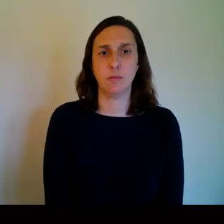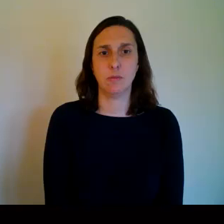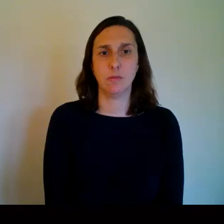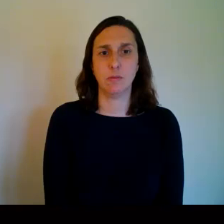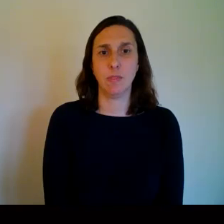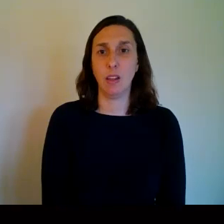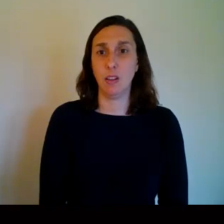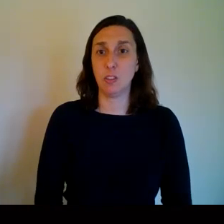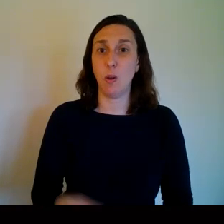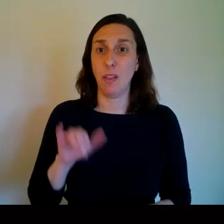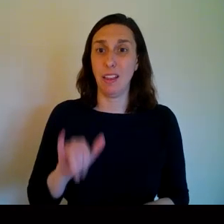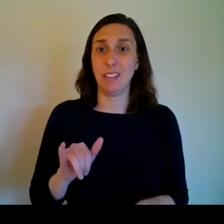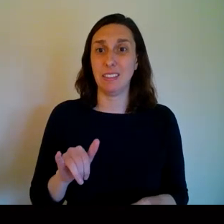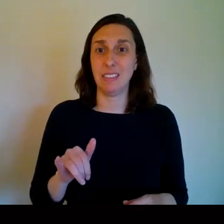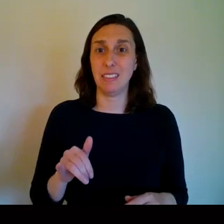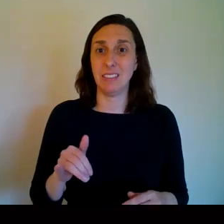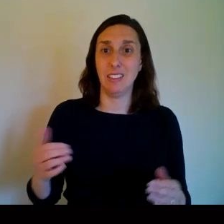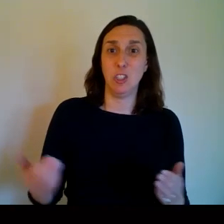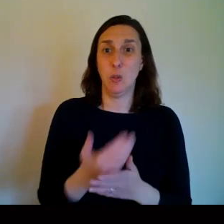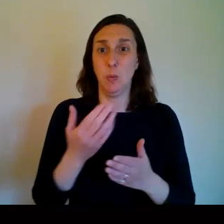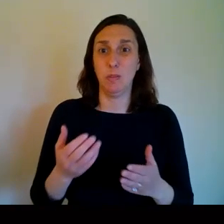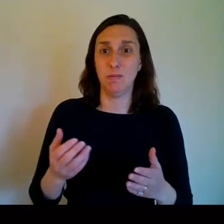Functions can be combined.